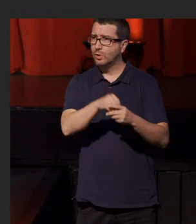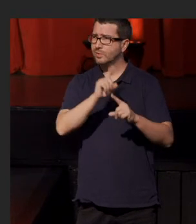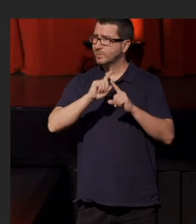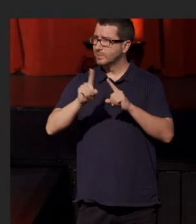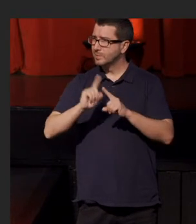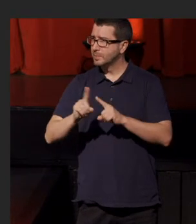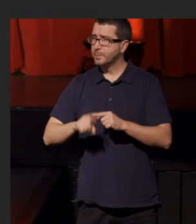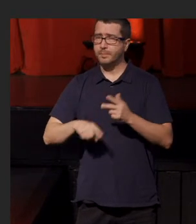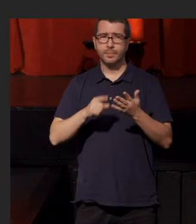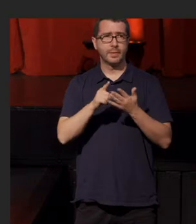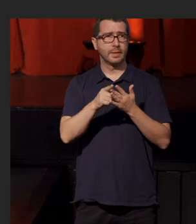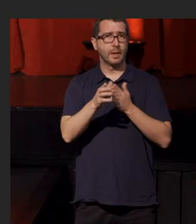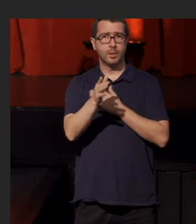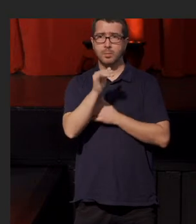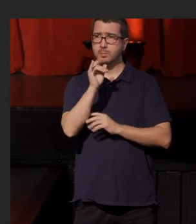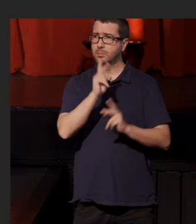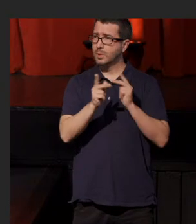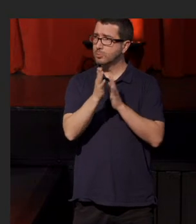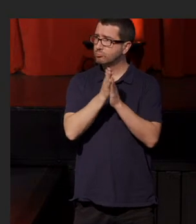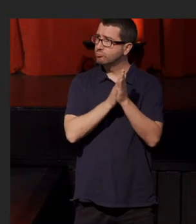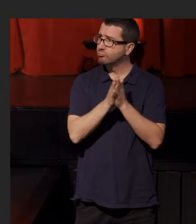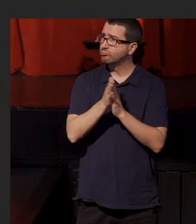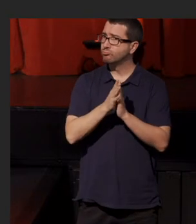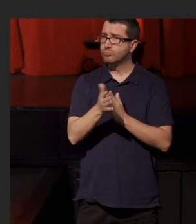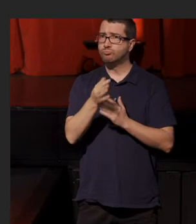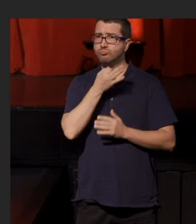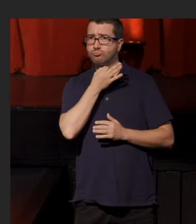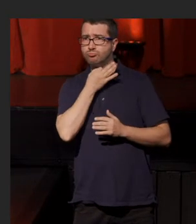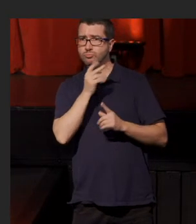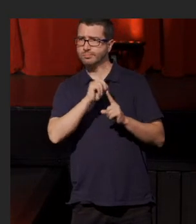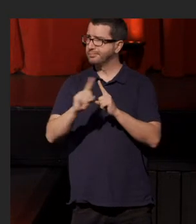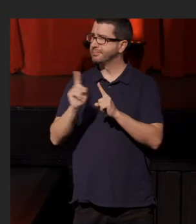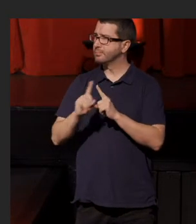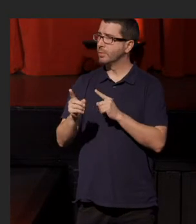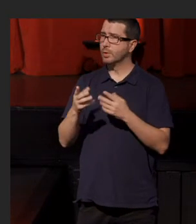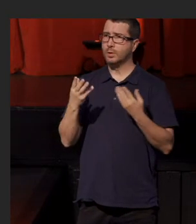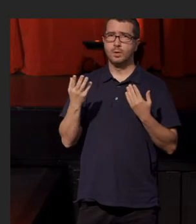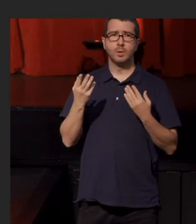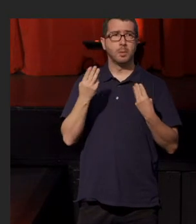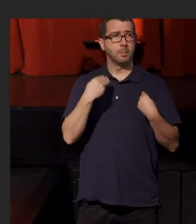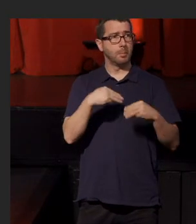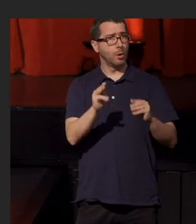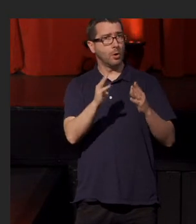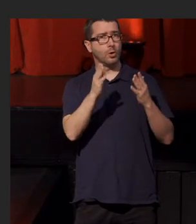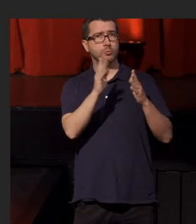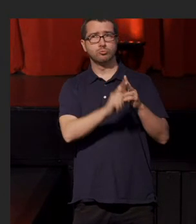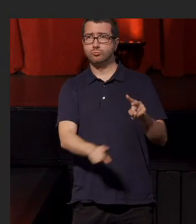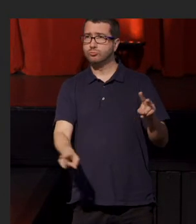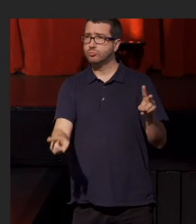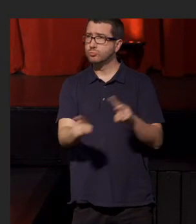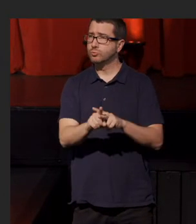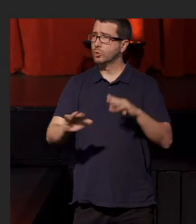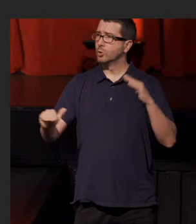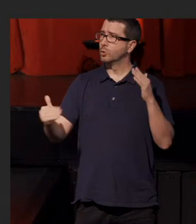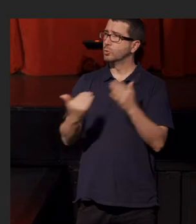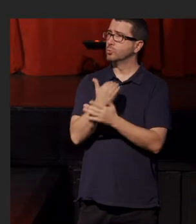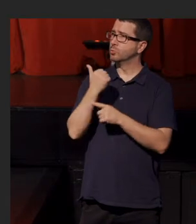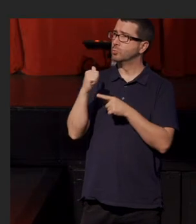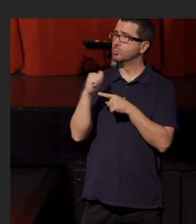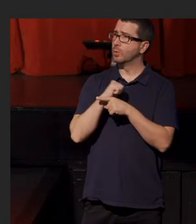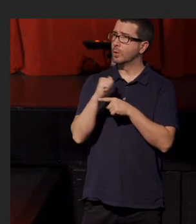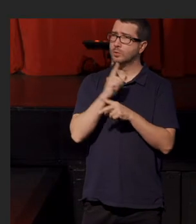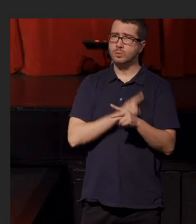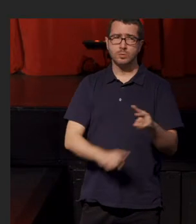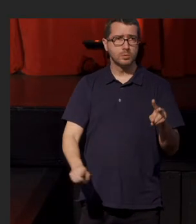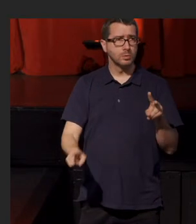many different interests. We can think about the kinds of new markets emerging, the kinds of new practices that are emerging. We can